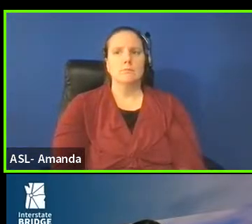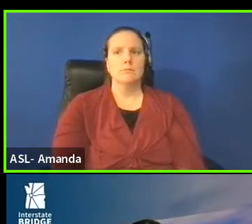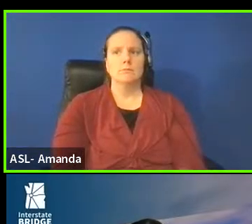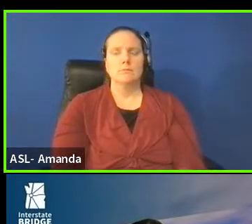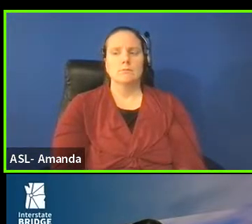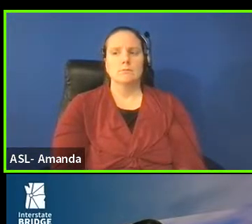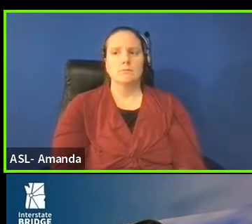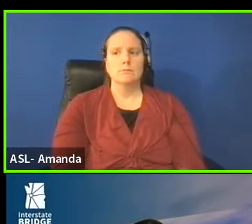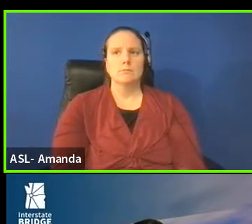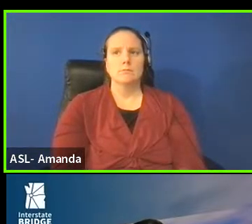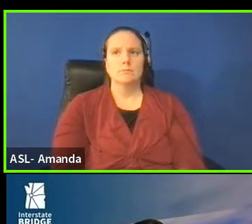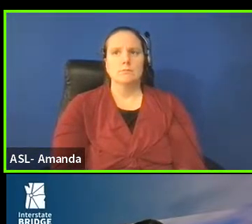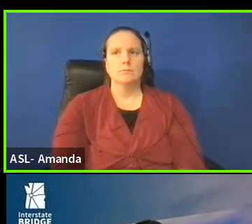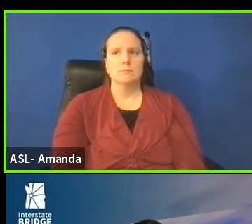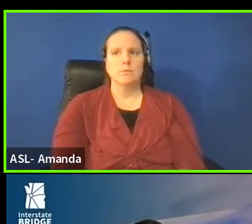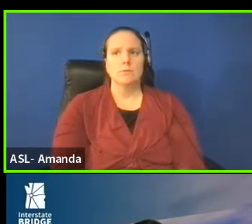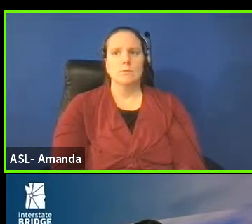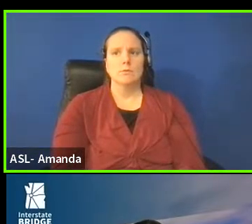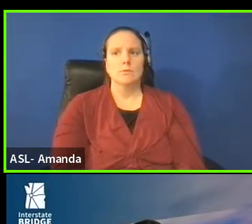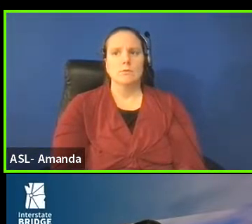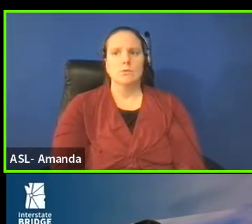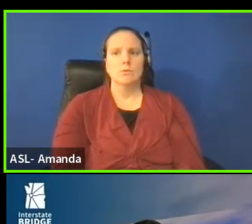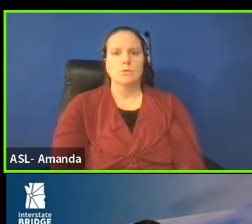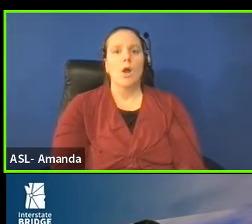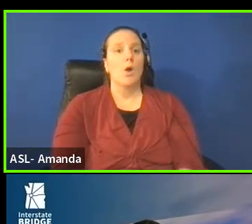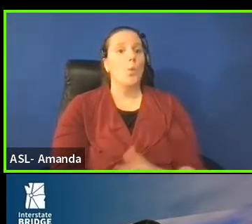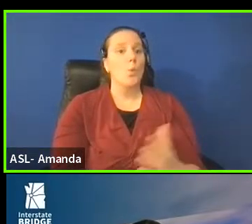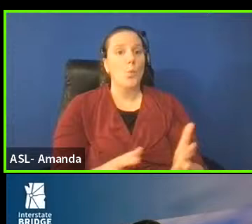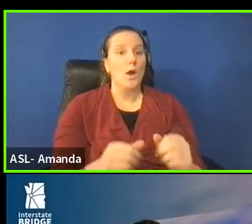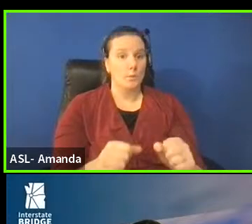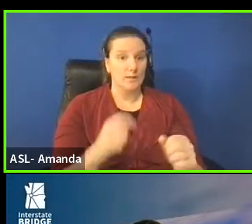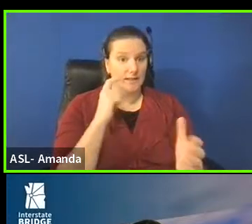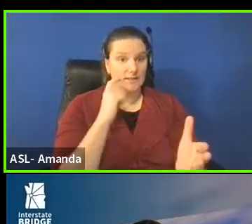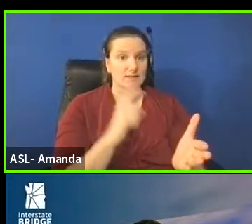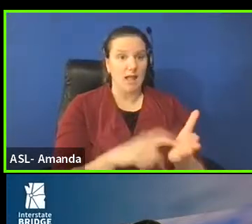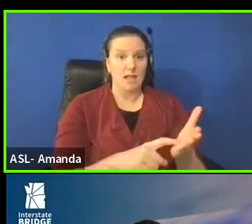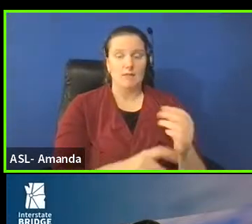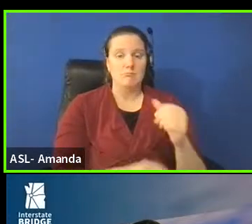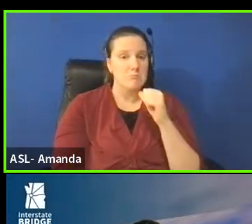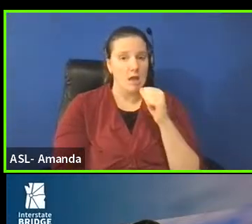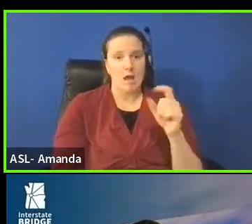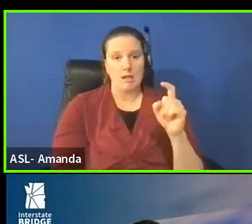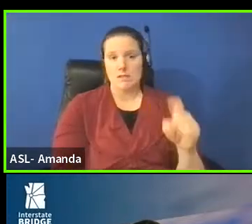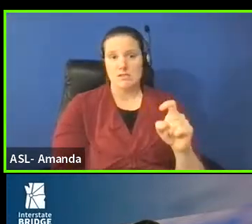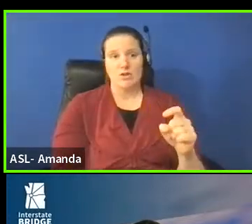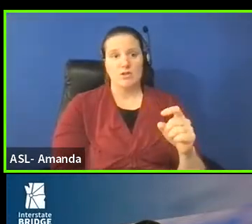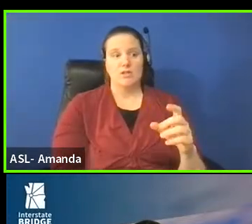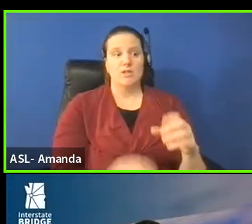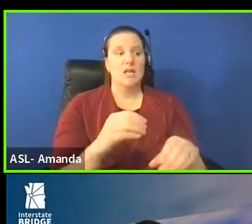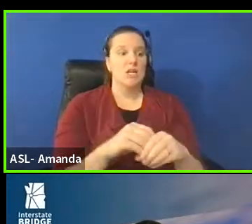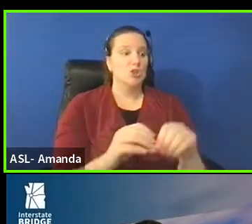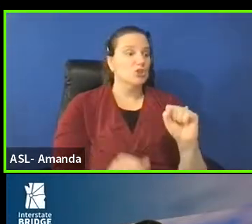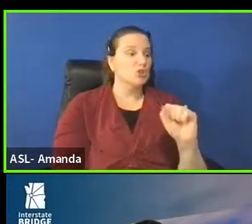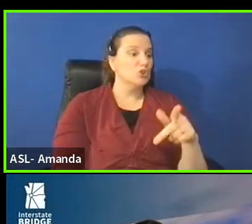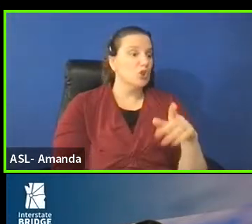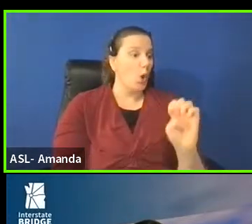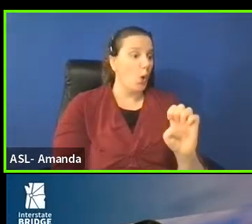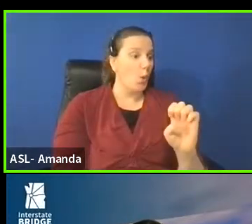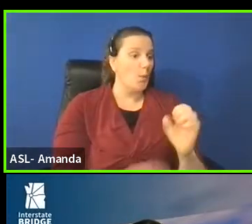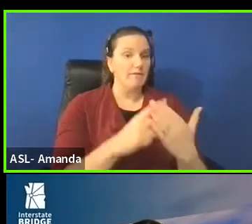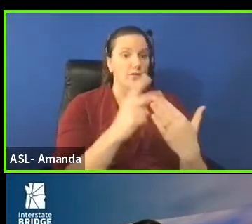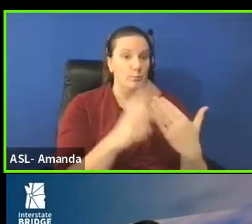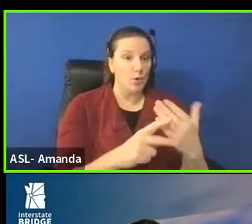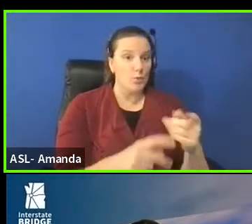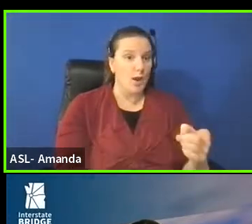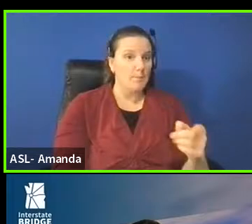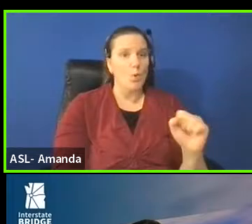that we, as far as what we can tell, are not necessarily within scope of the program or scope